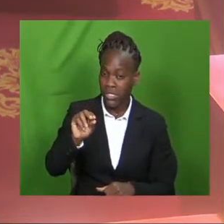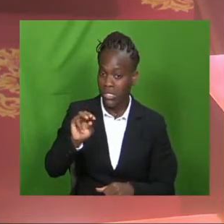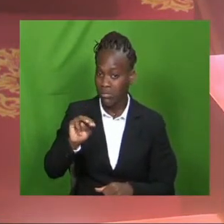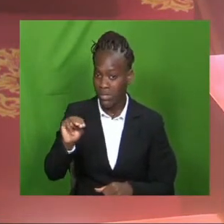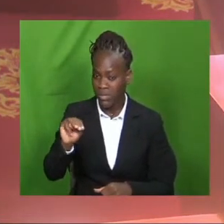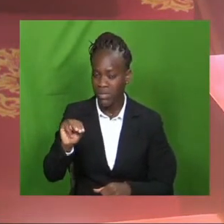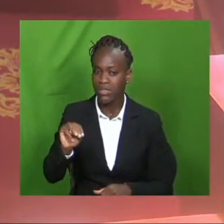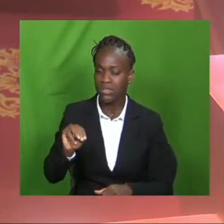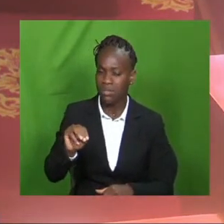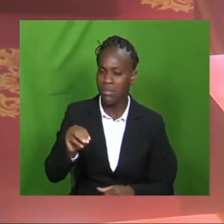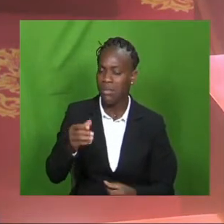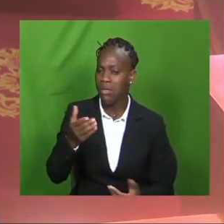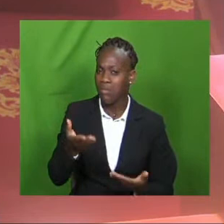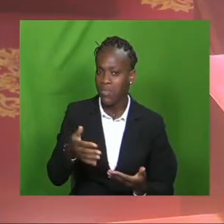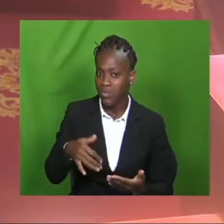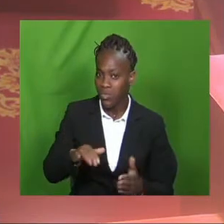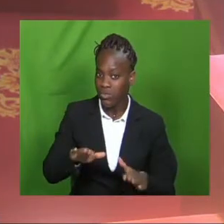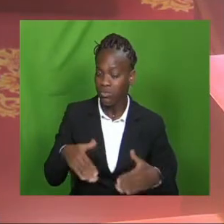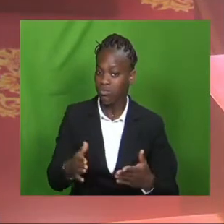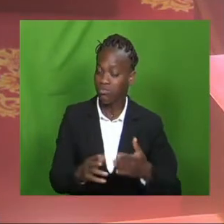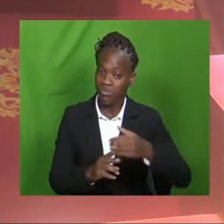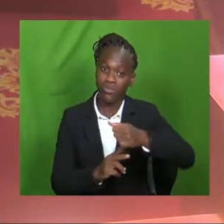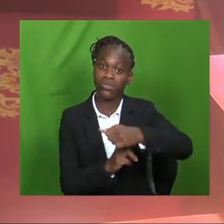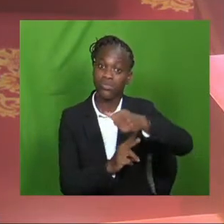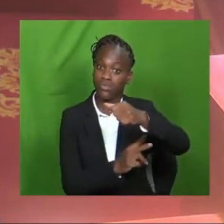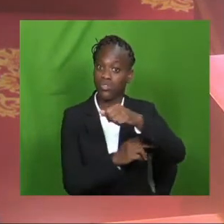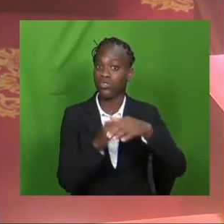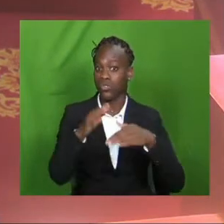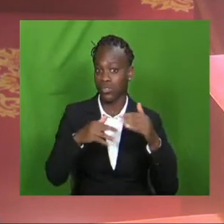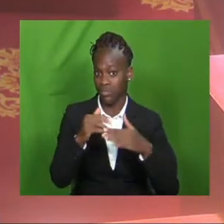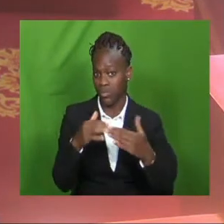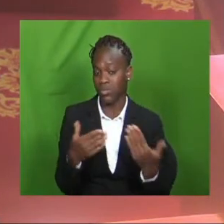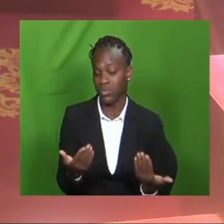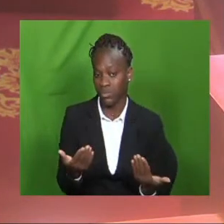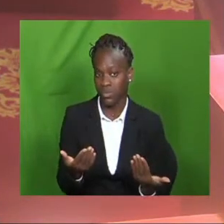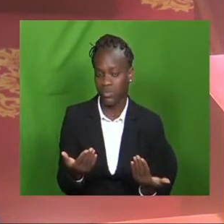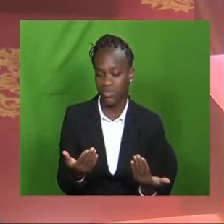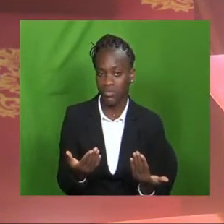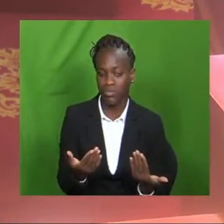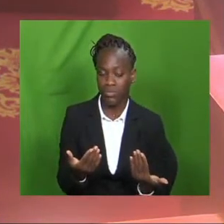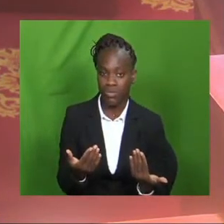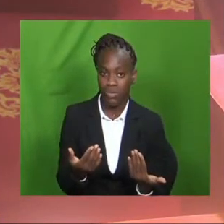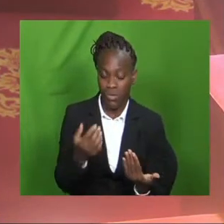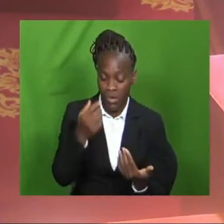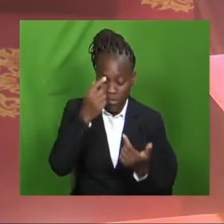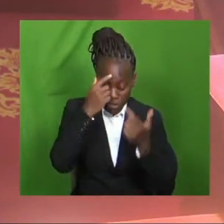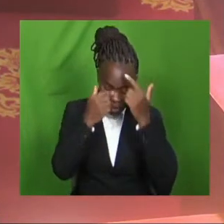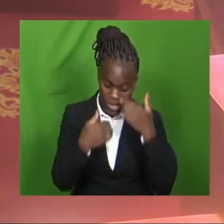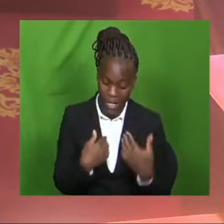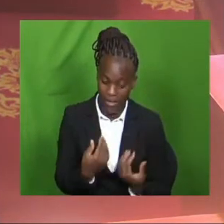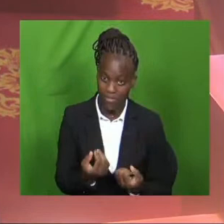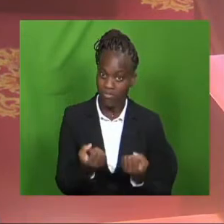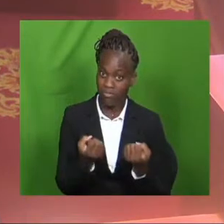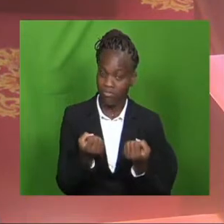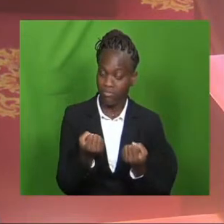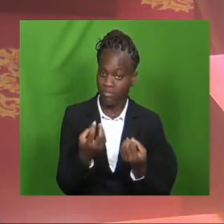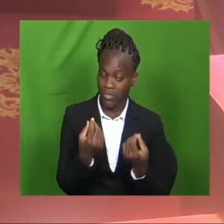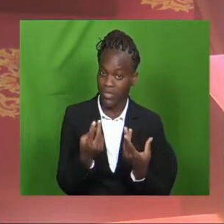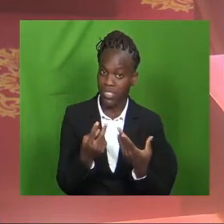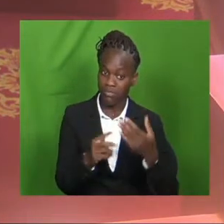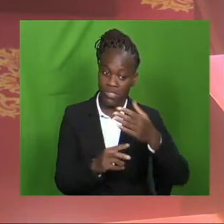steel bridge for that purpose, because we have a number of steel bridges in the